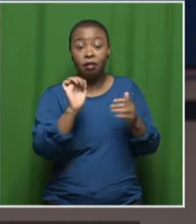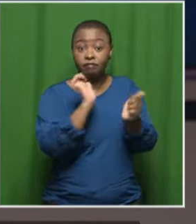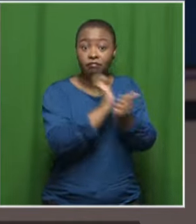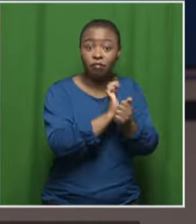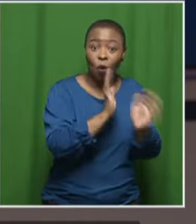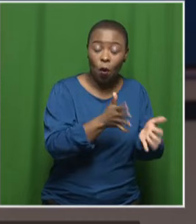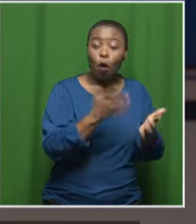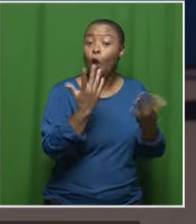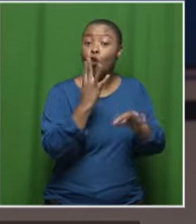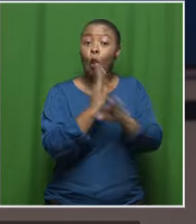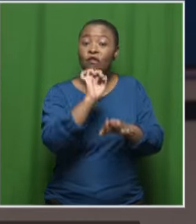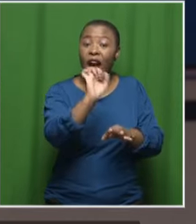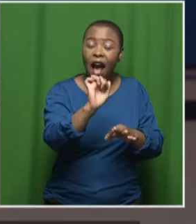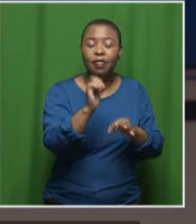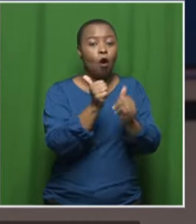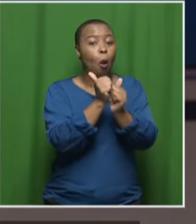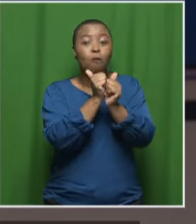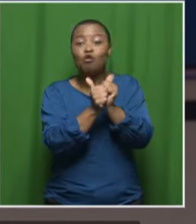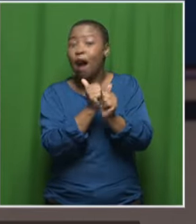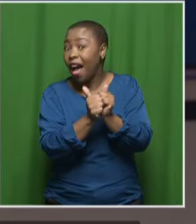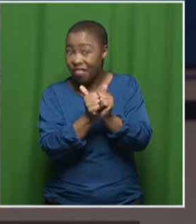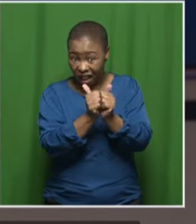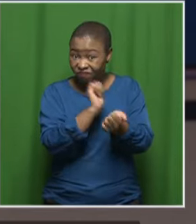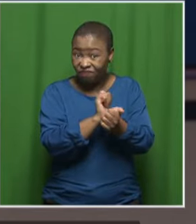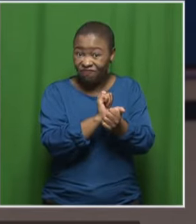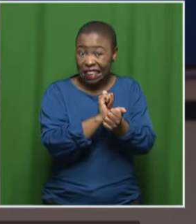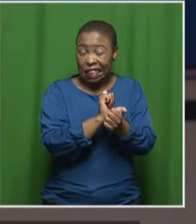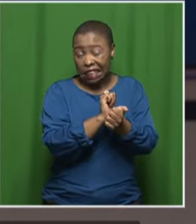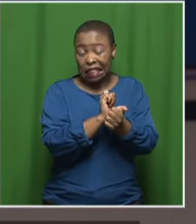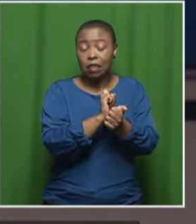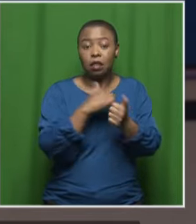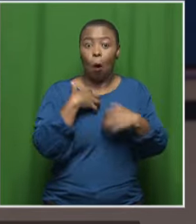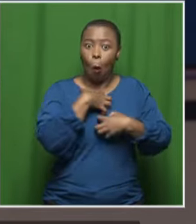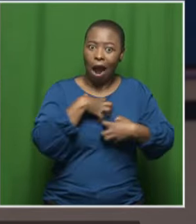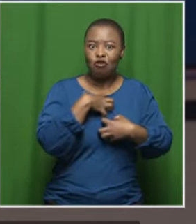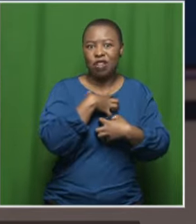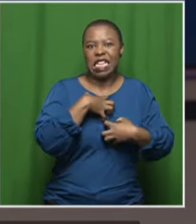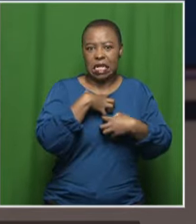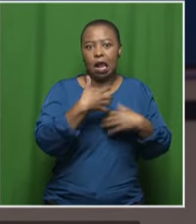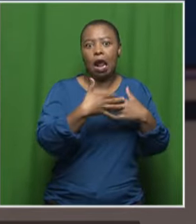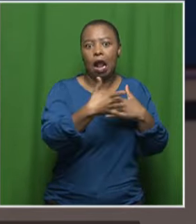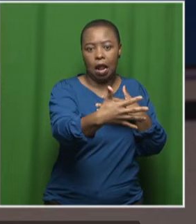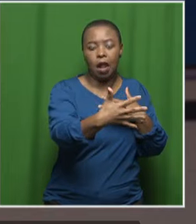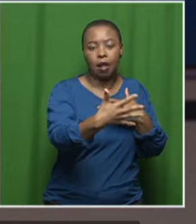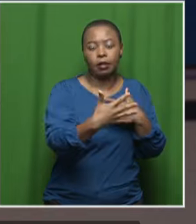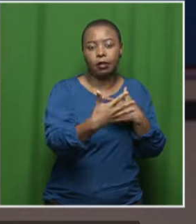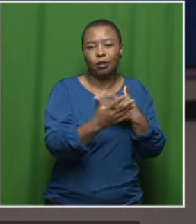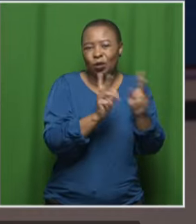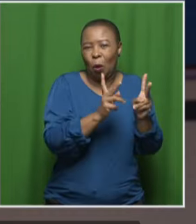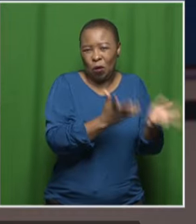father would be arrested, or your brother would be arrested. And that kind of upbringing makes you